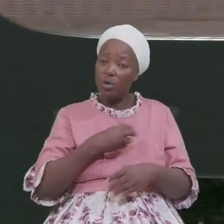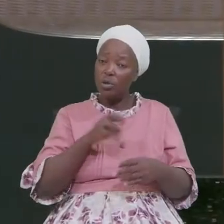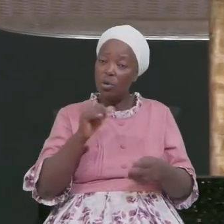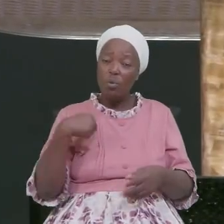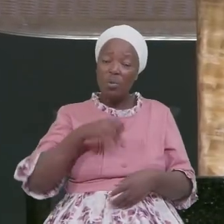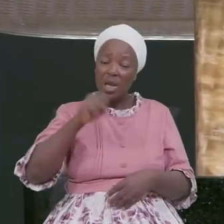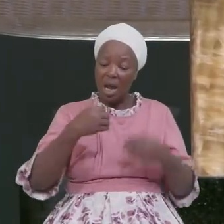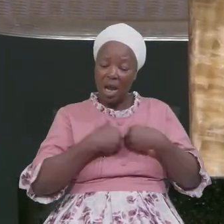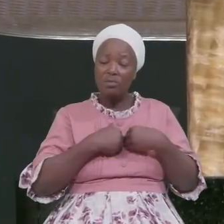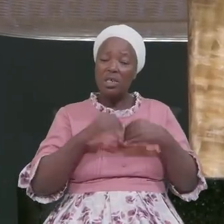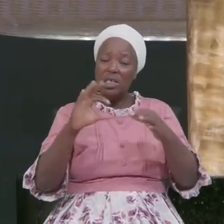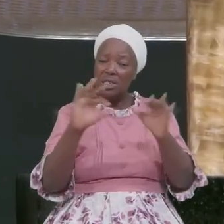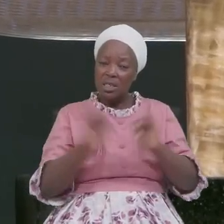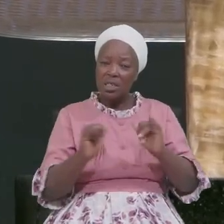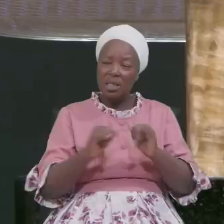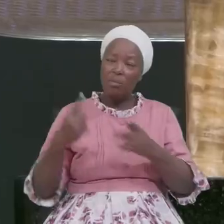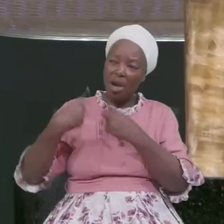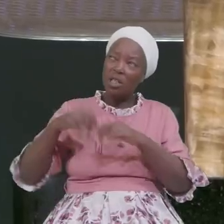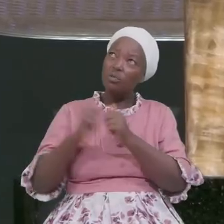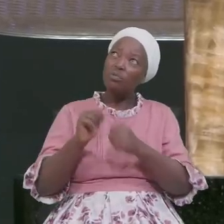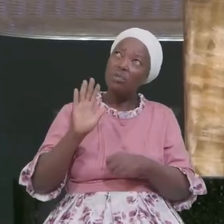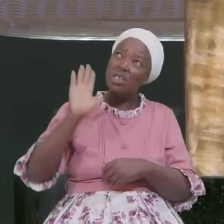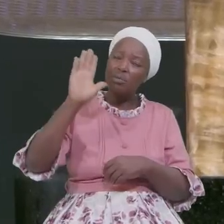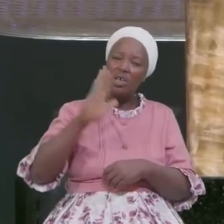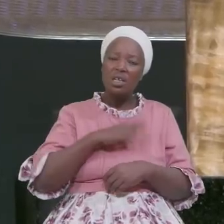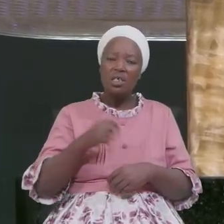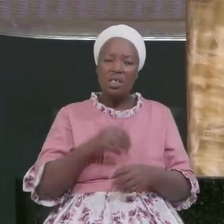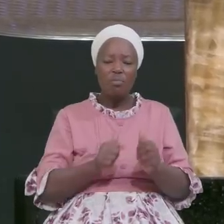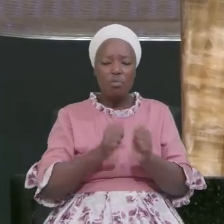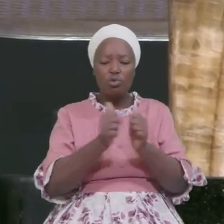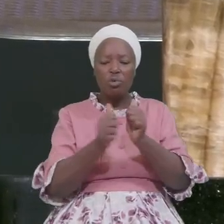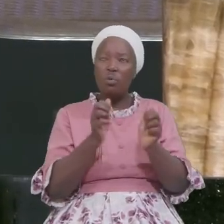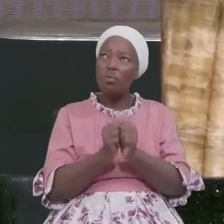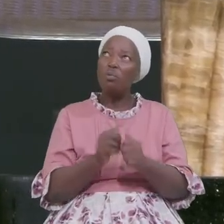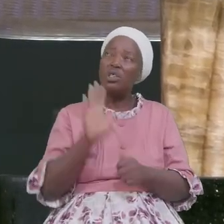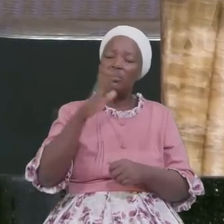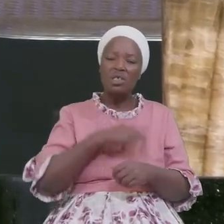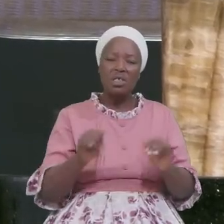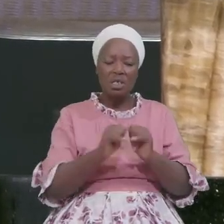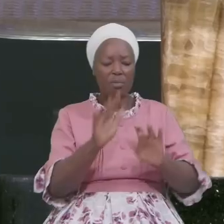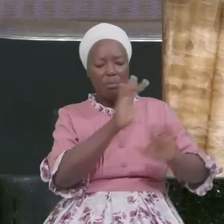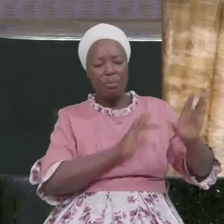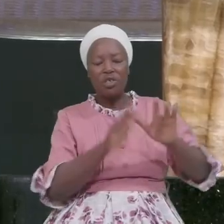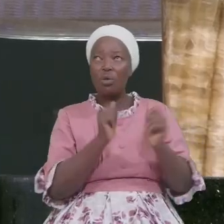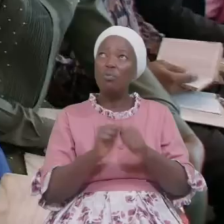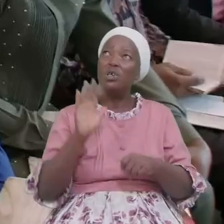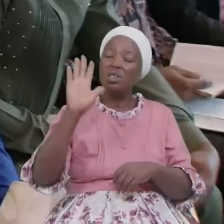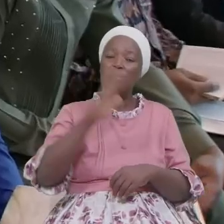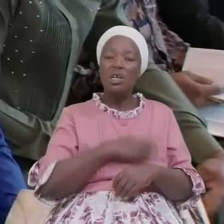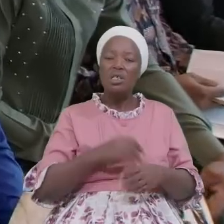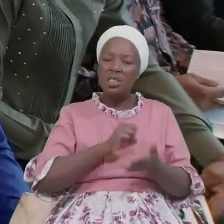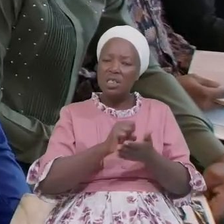same heart with him, the same pursuit with him, the same passion with him.